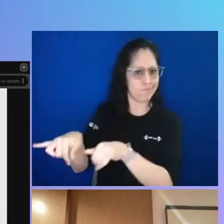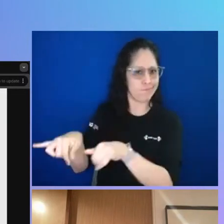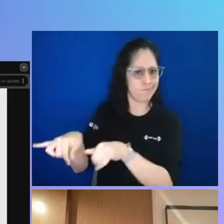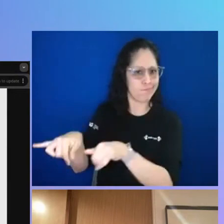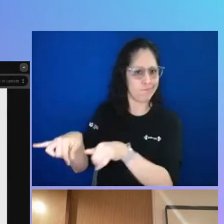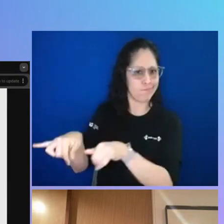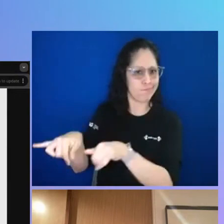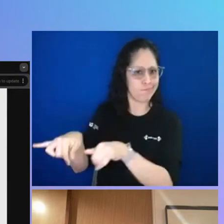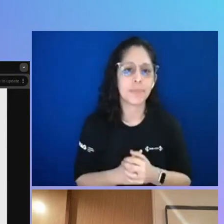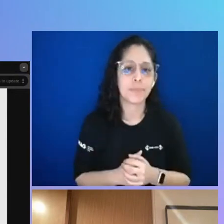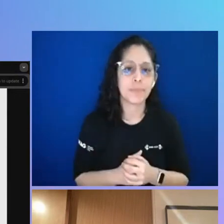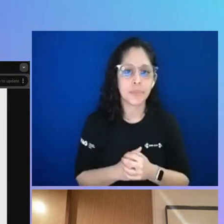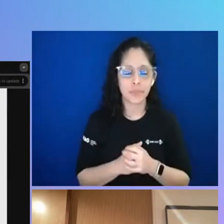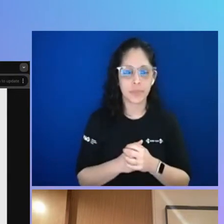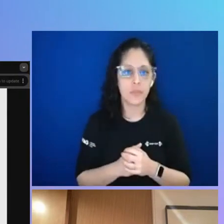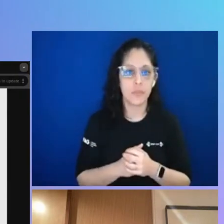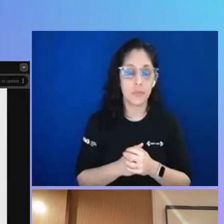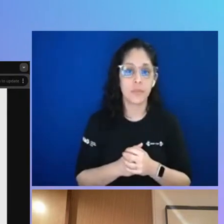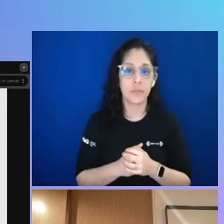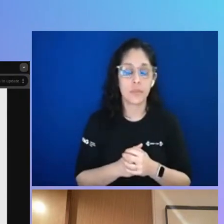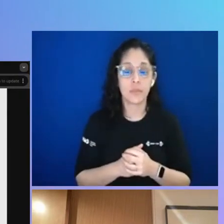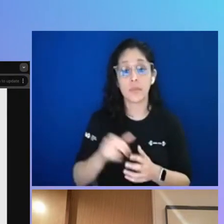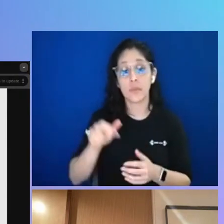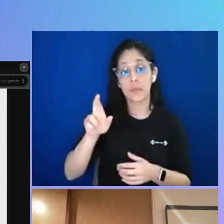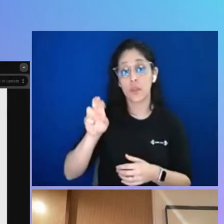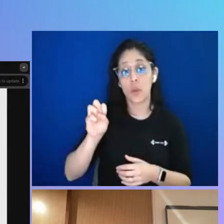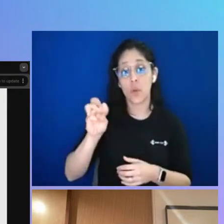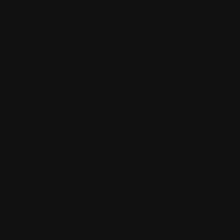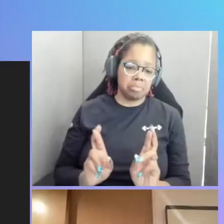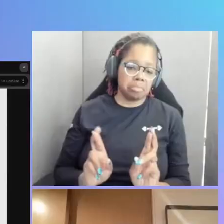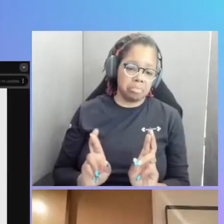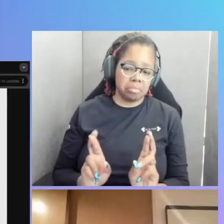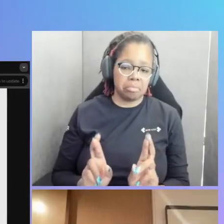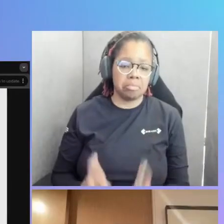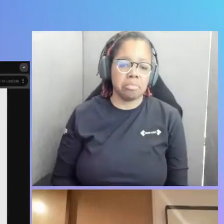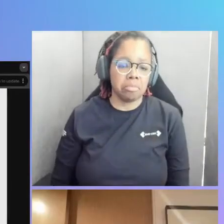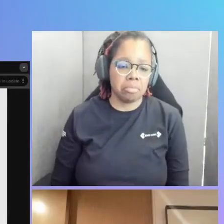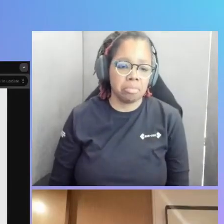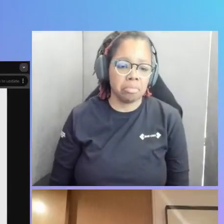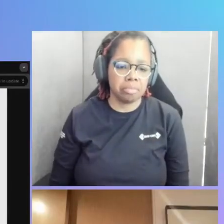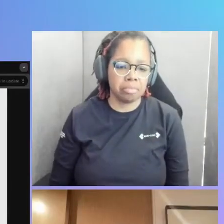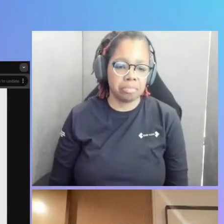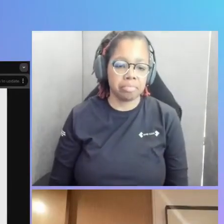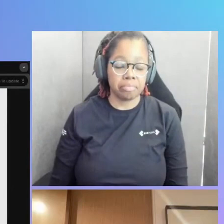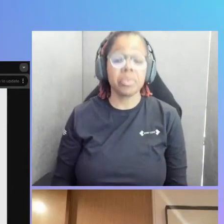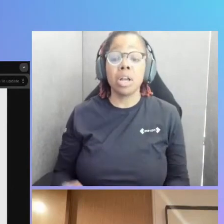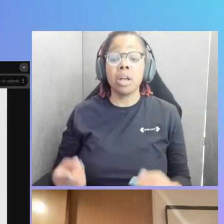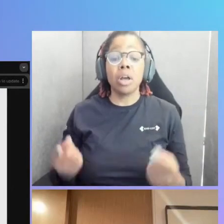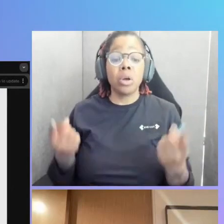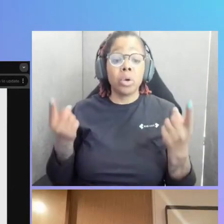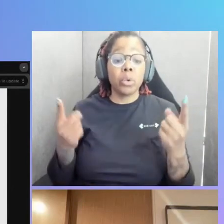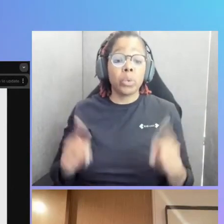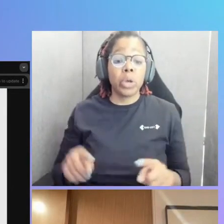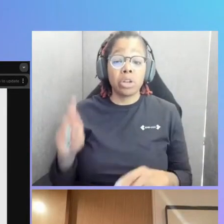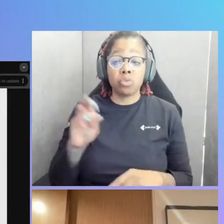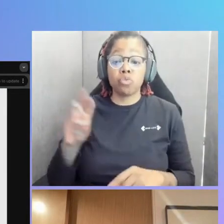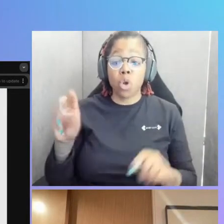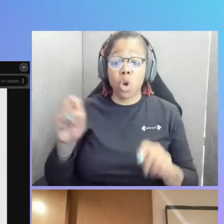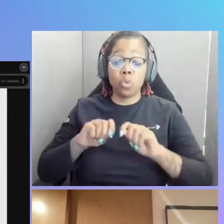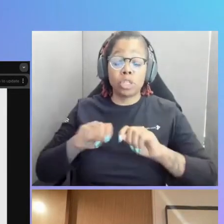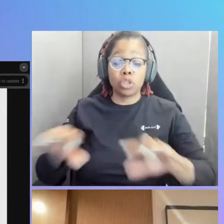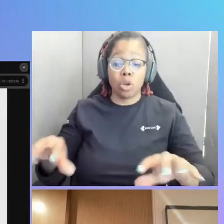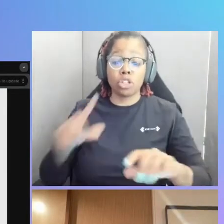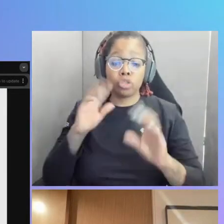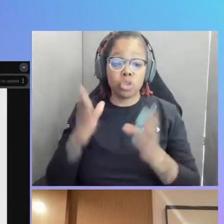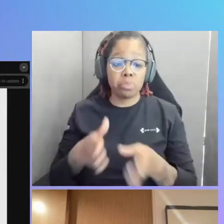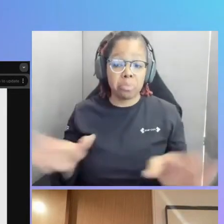brings us to the Row Talkback research study. When Row was launched to the public, it was available with